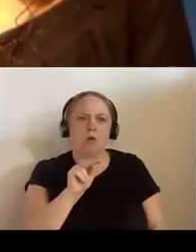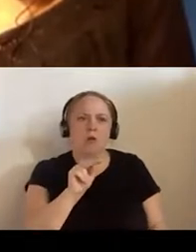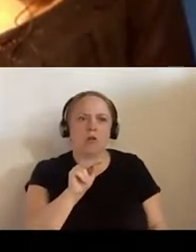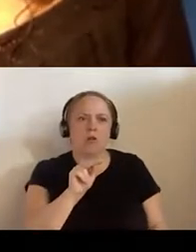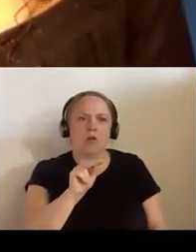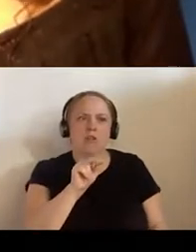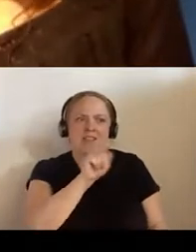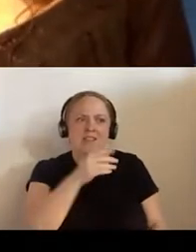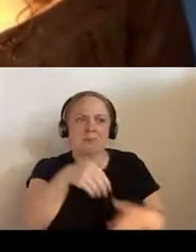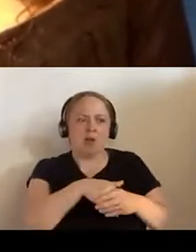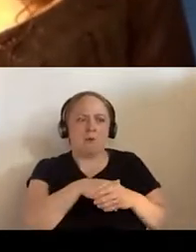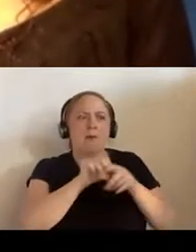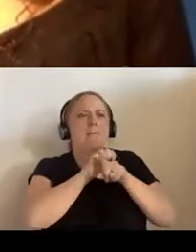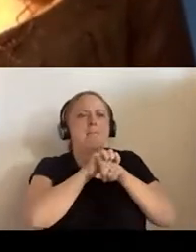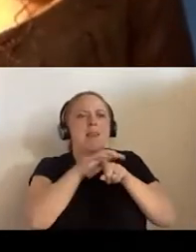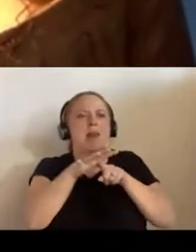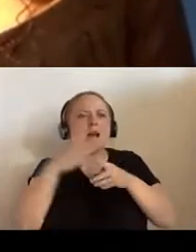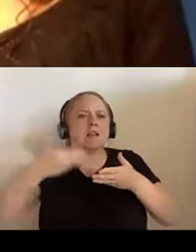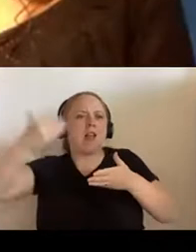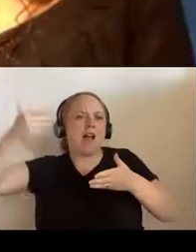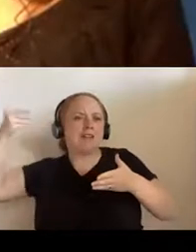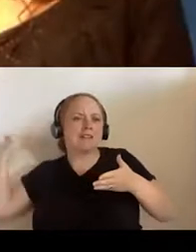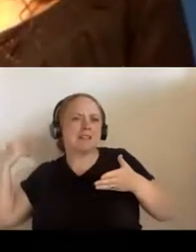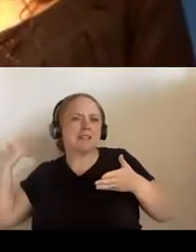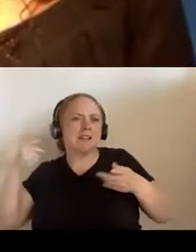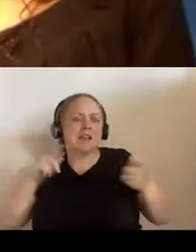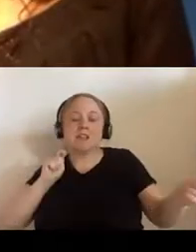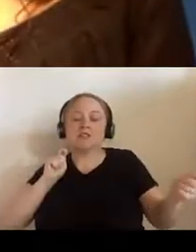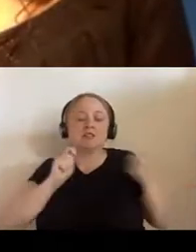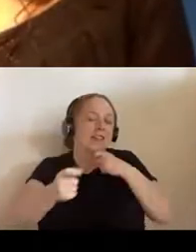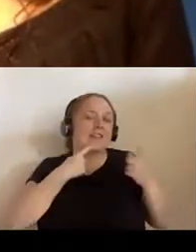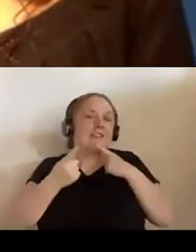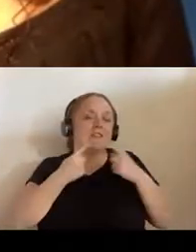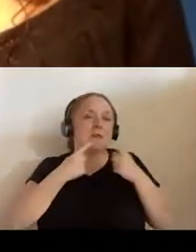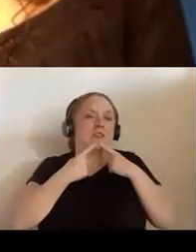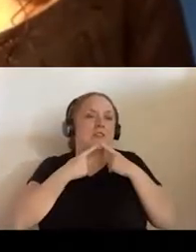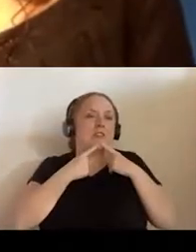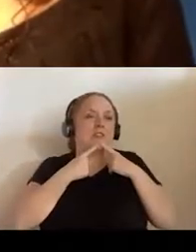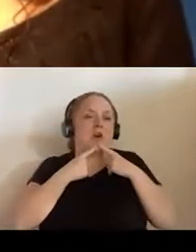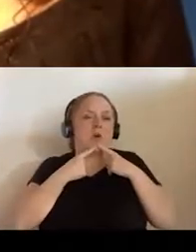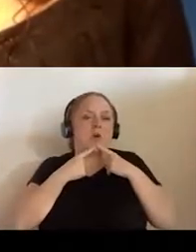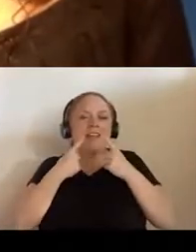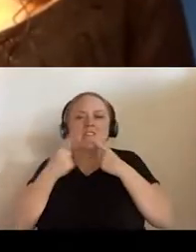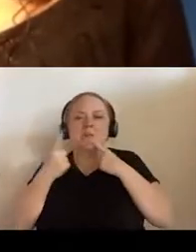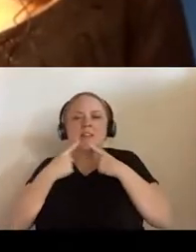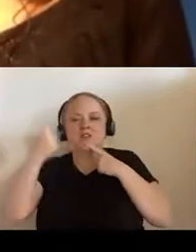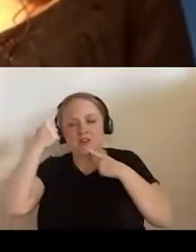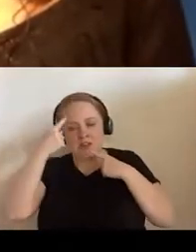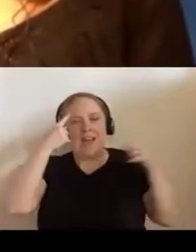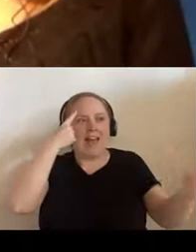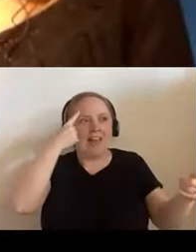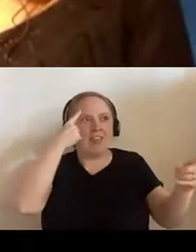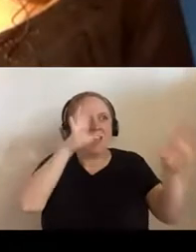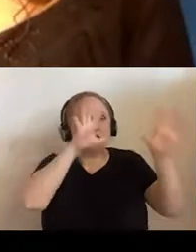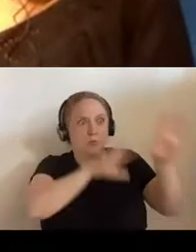bloodline. And it did transform the information. So the combination of the physical place and the records and the stories